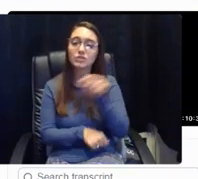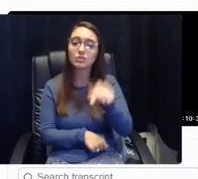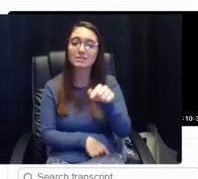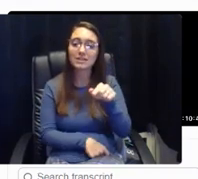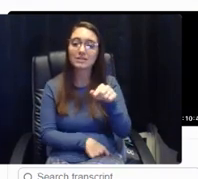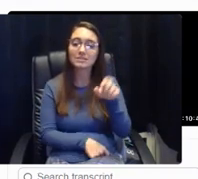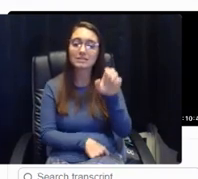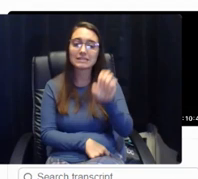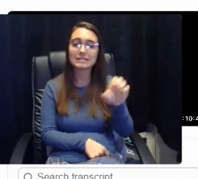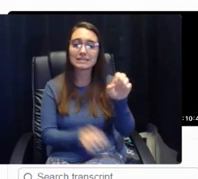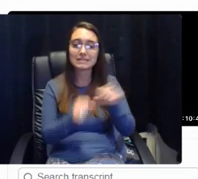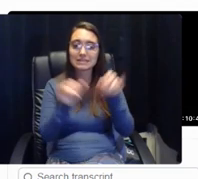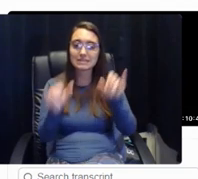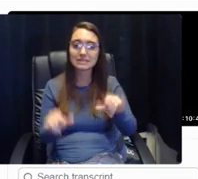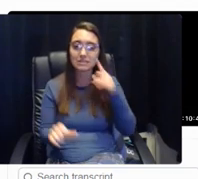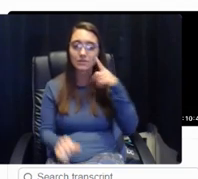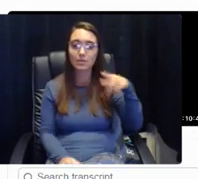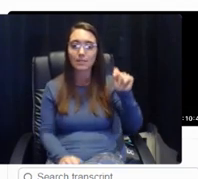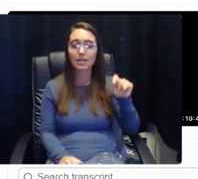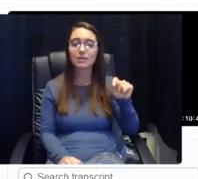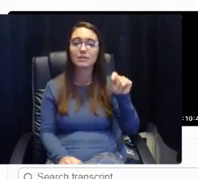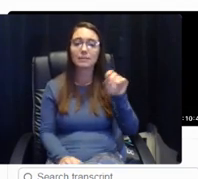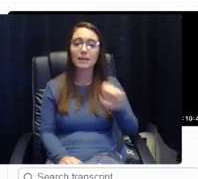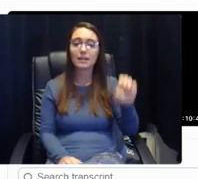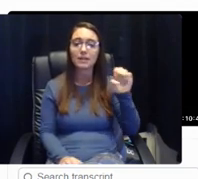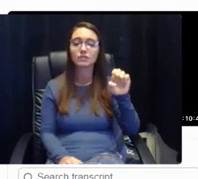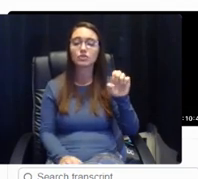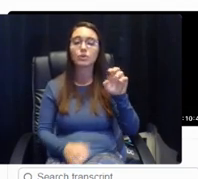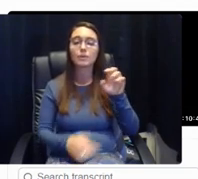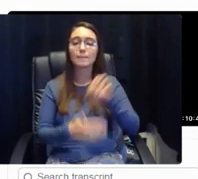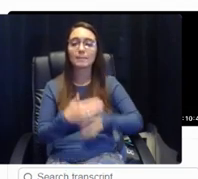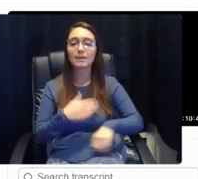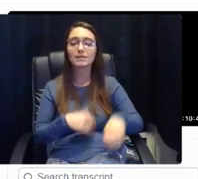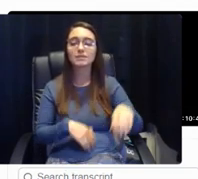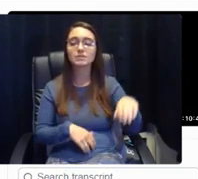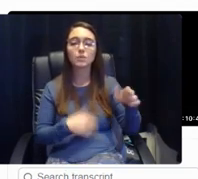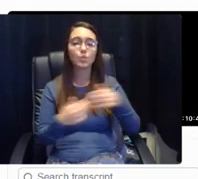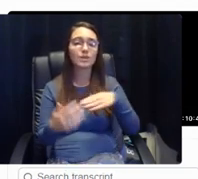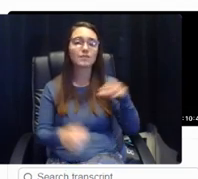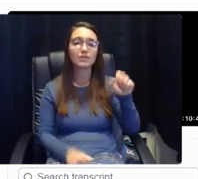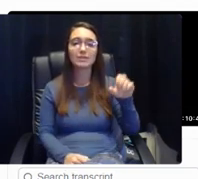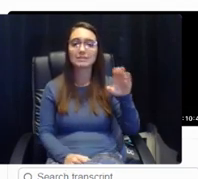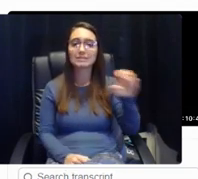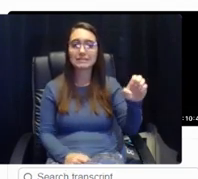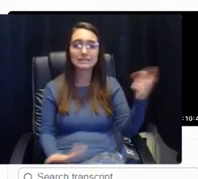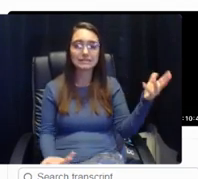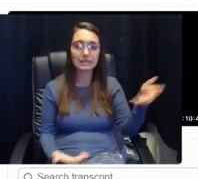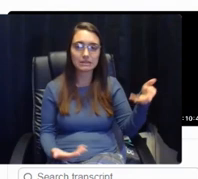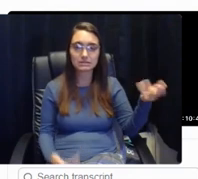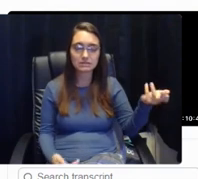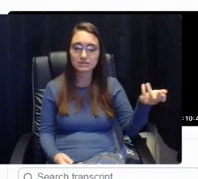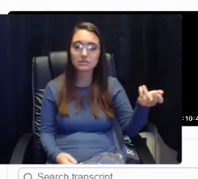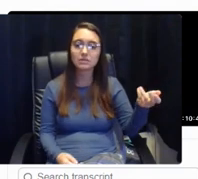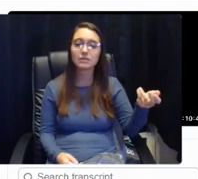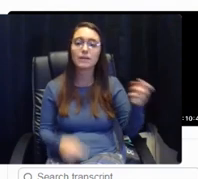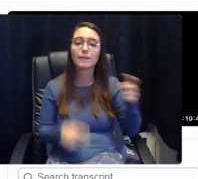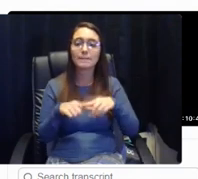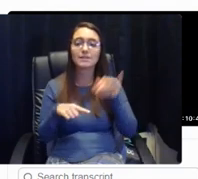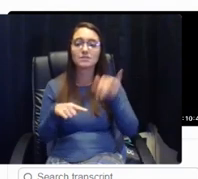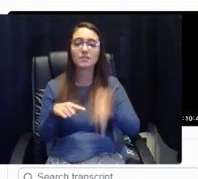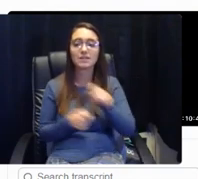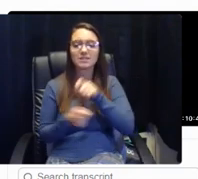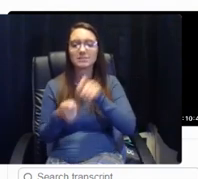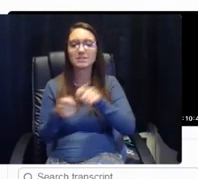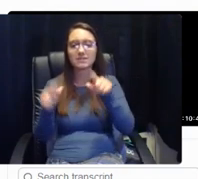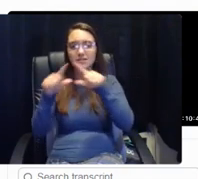system of the platinum electrode minus whatever SCE look like, and based on that particular system